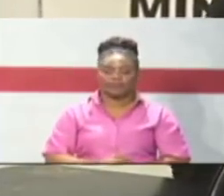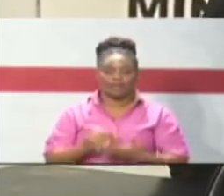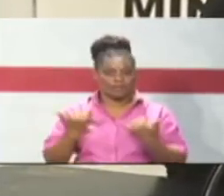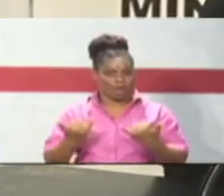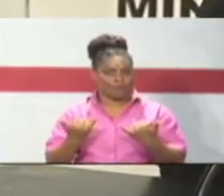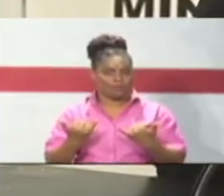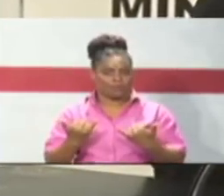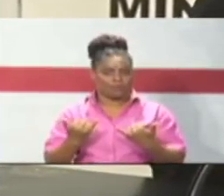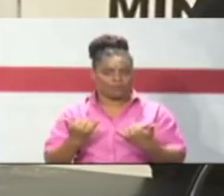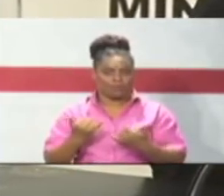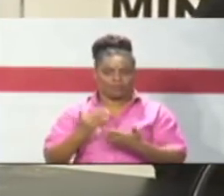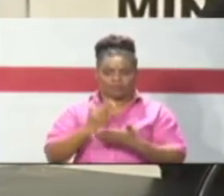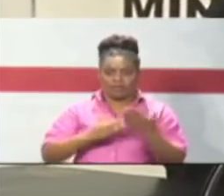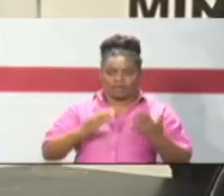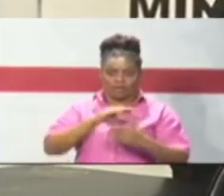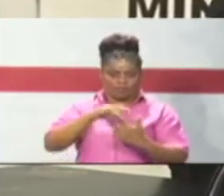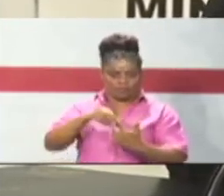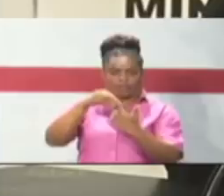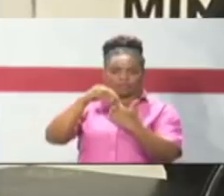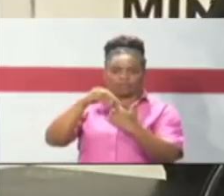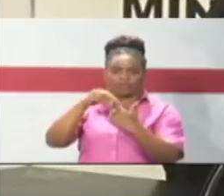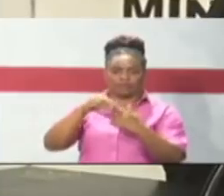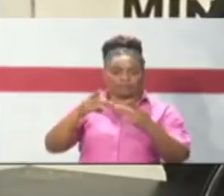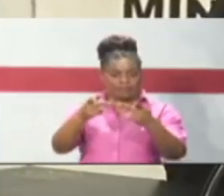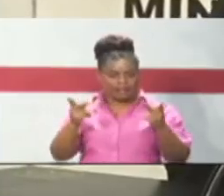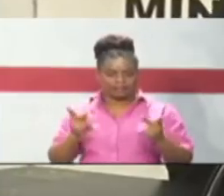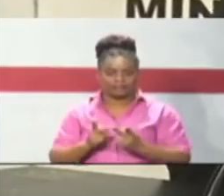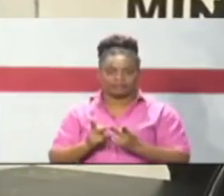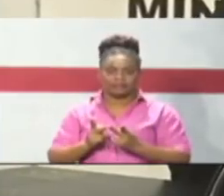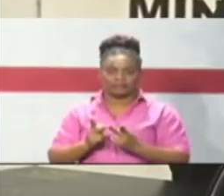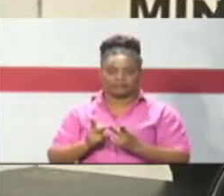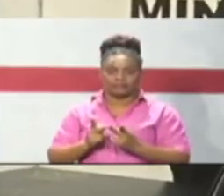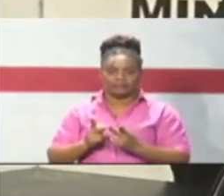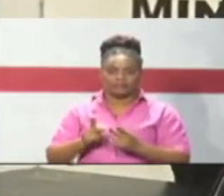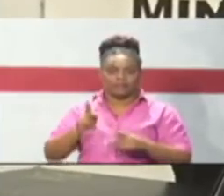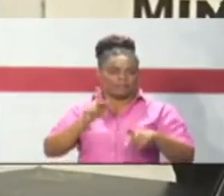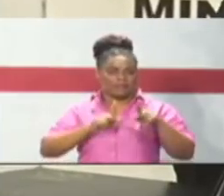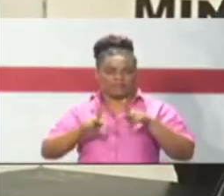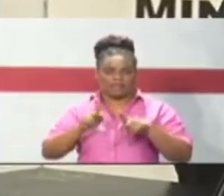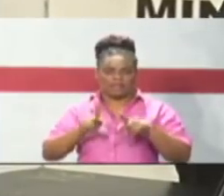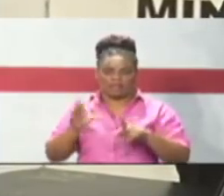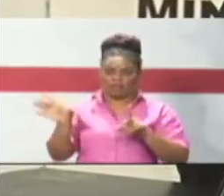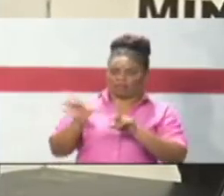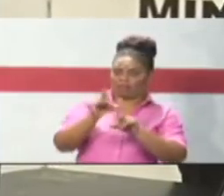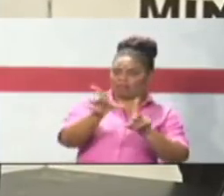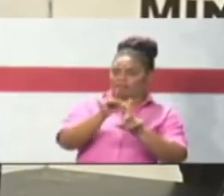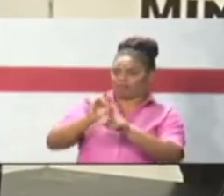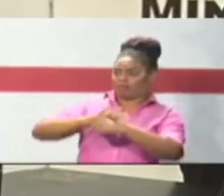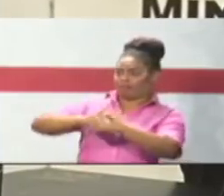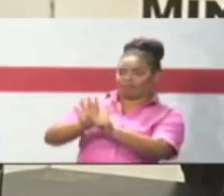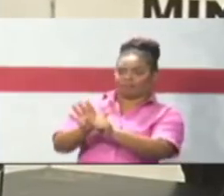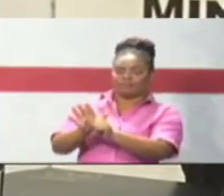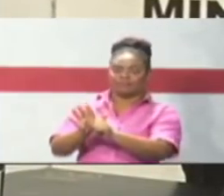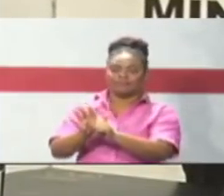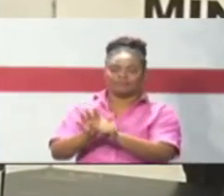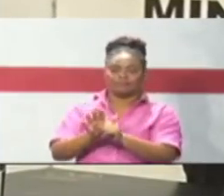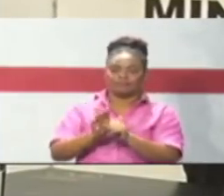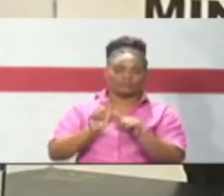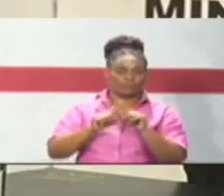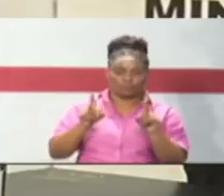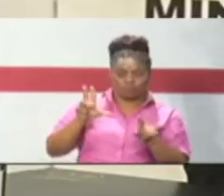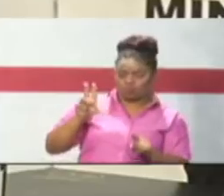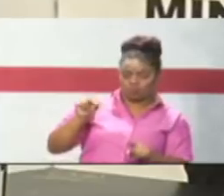special place or special setting in which people are currently contracting COVID-19. What I want to emphasize is